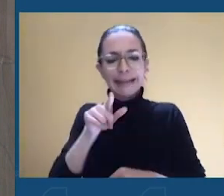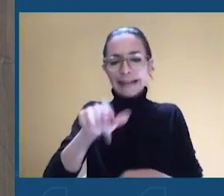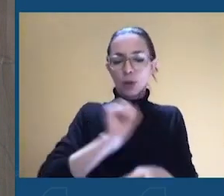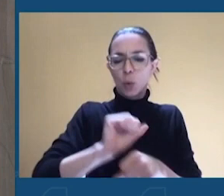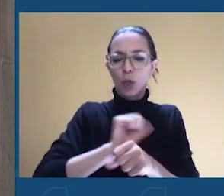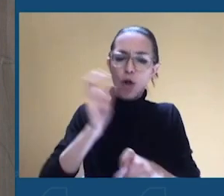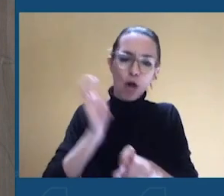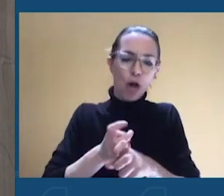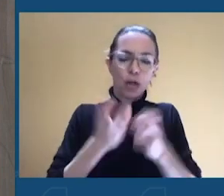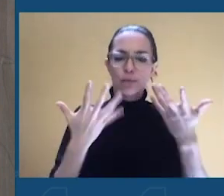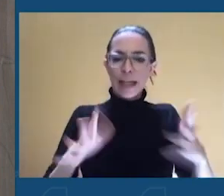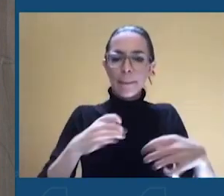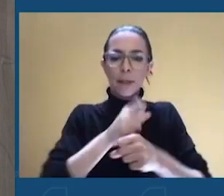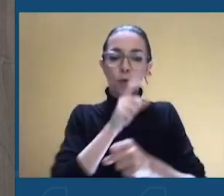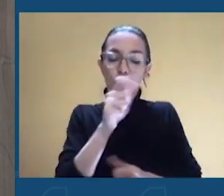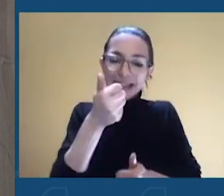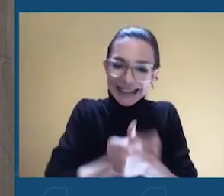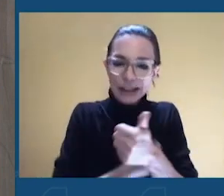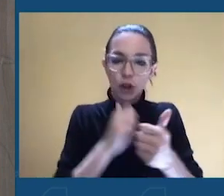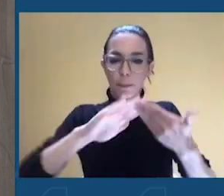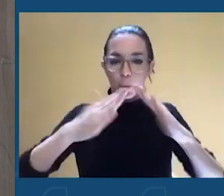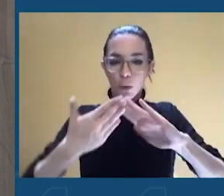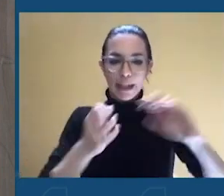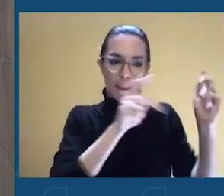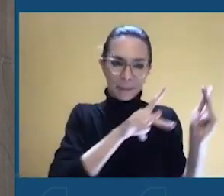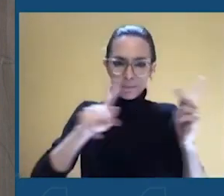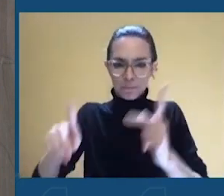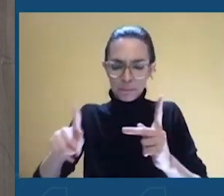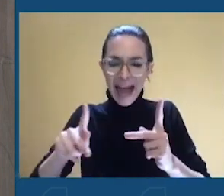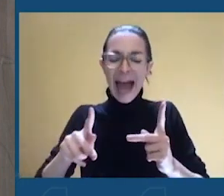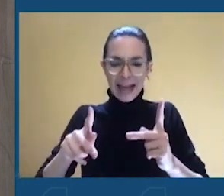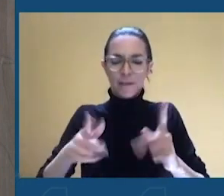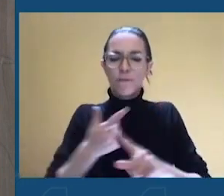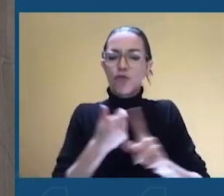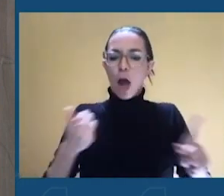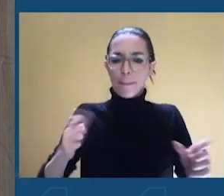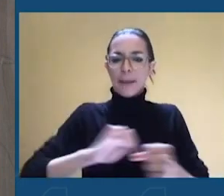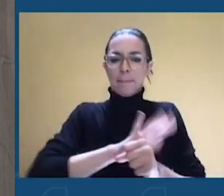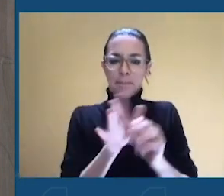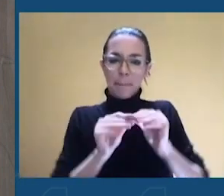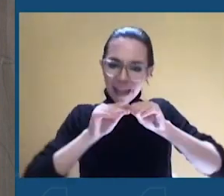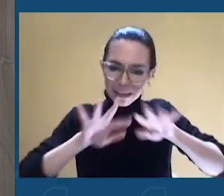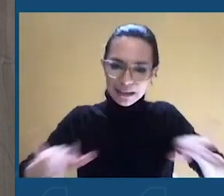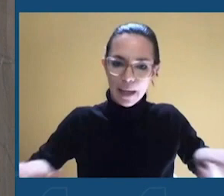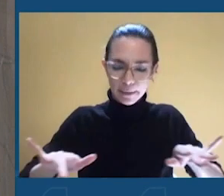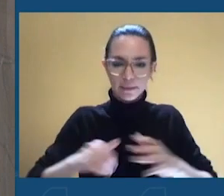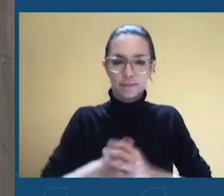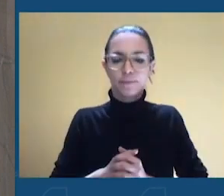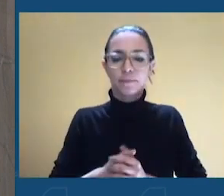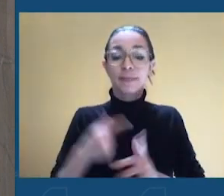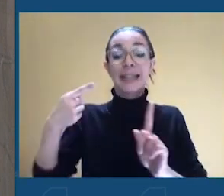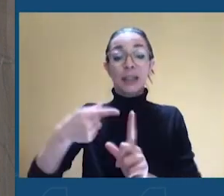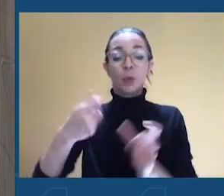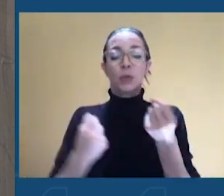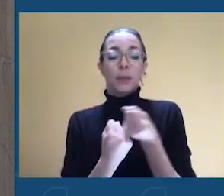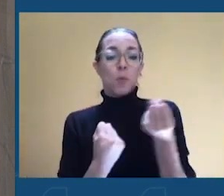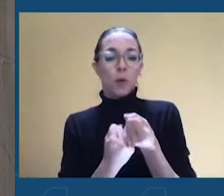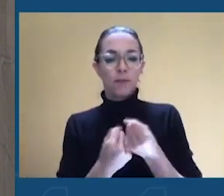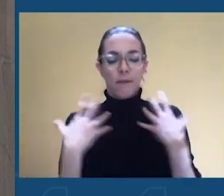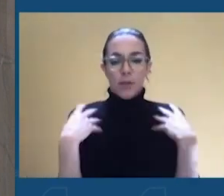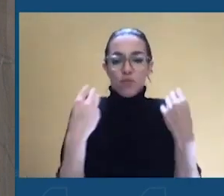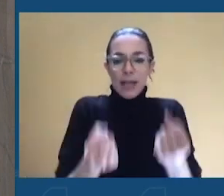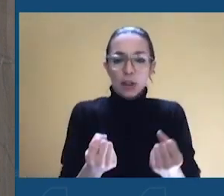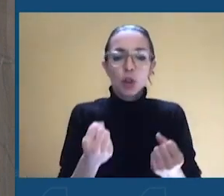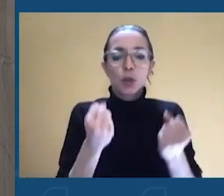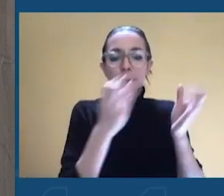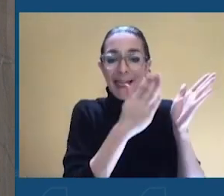that every single community comes back from that pandemic. And he was supportive of the rescue plan. His bill had direct support